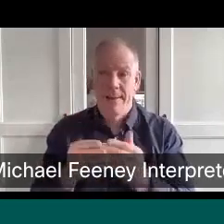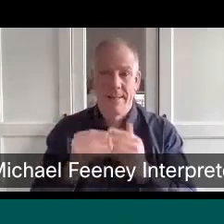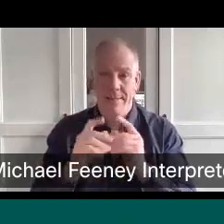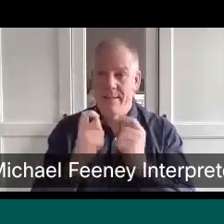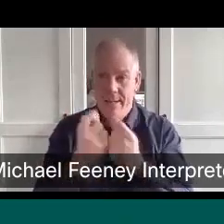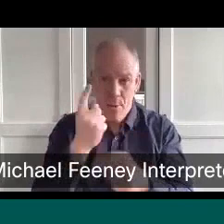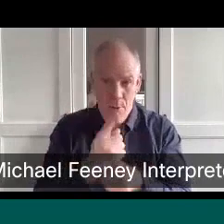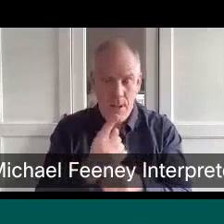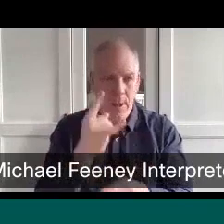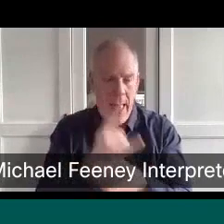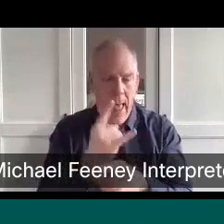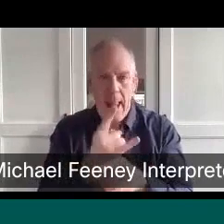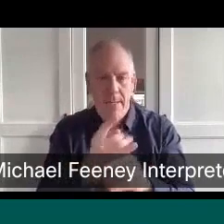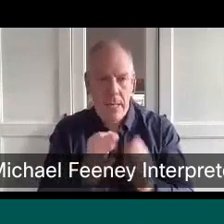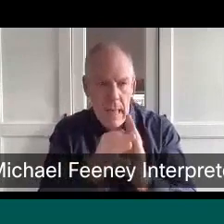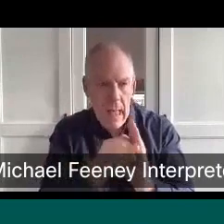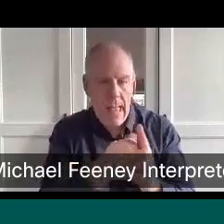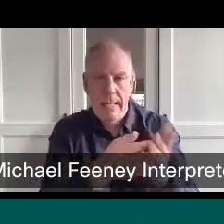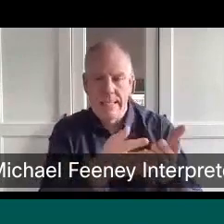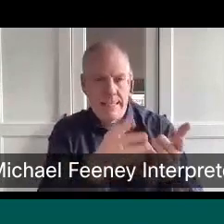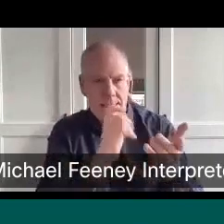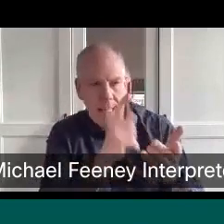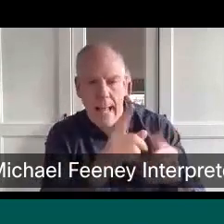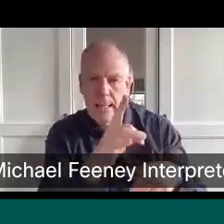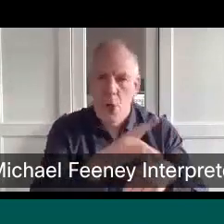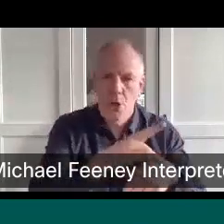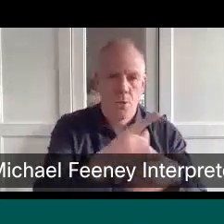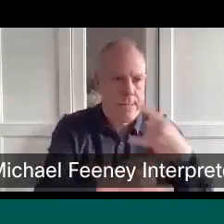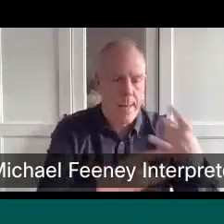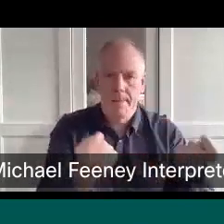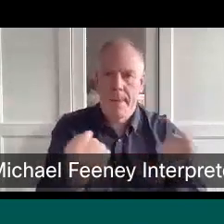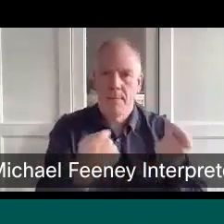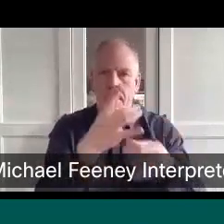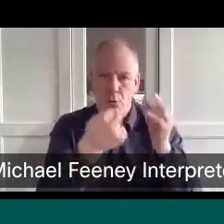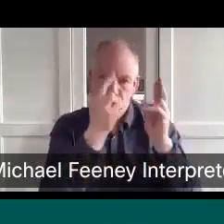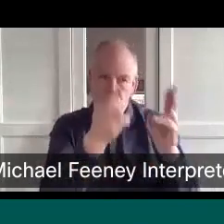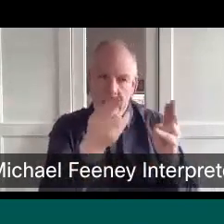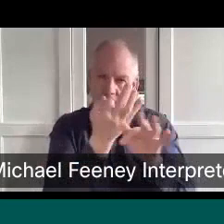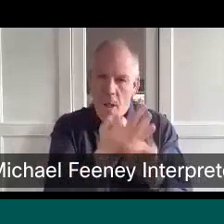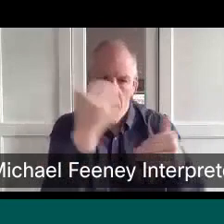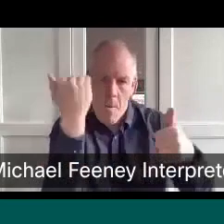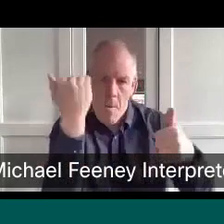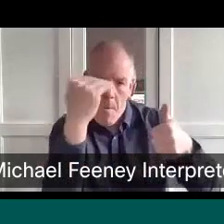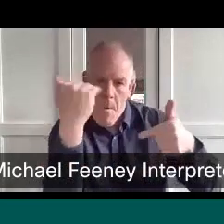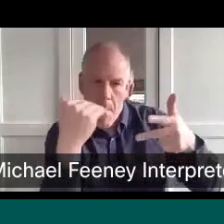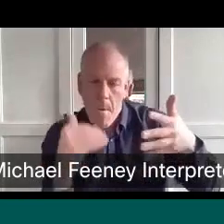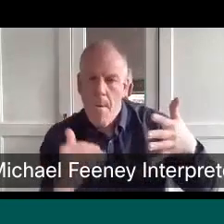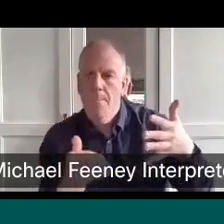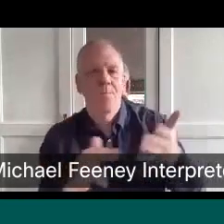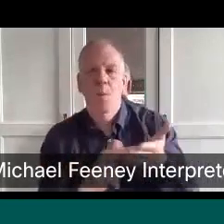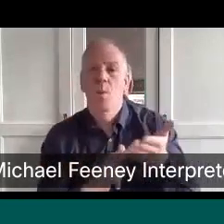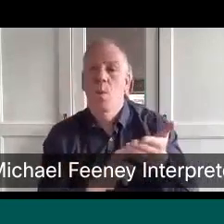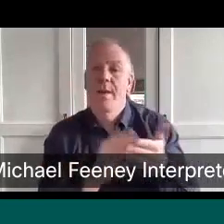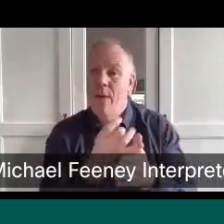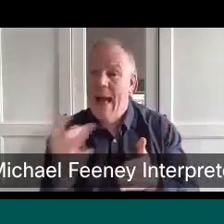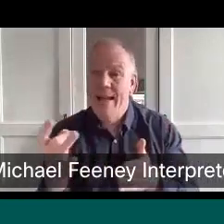and direct doctors, particularly in relation to the management of these incidents, keeping them right. So that, and usually you don't have to go to them,